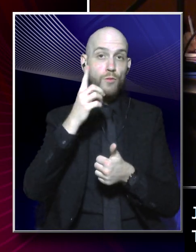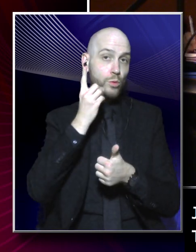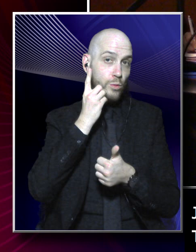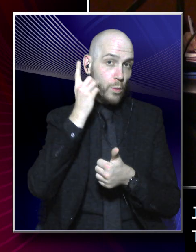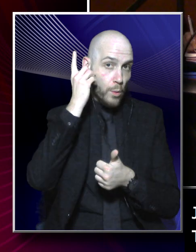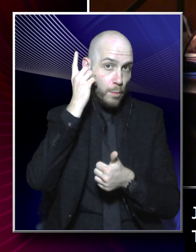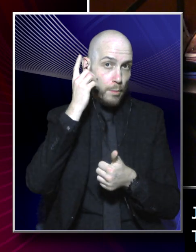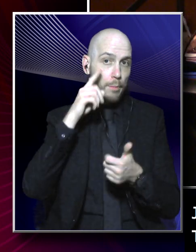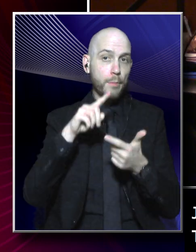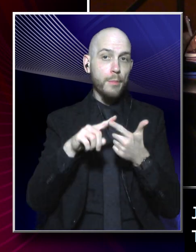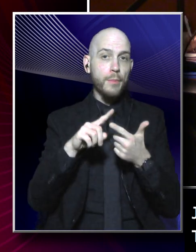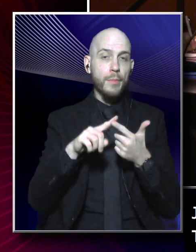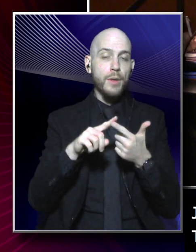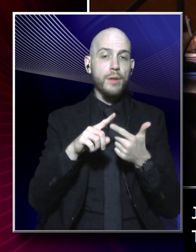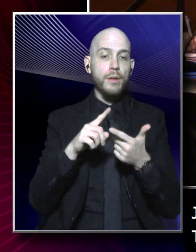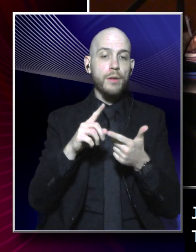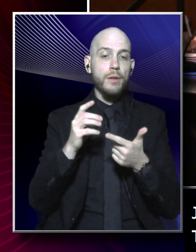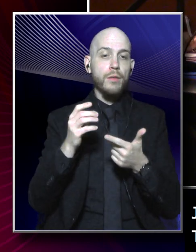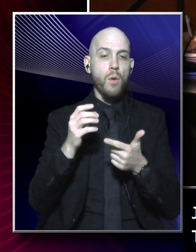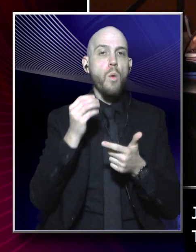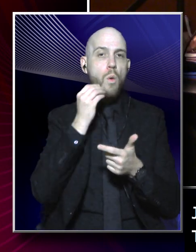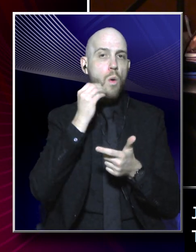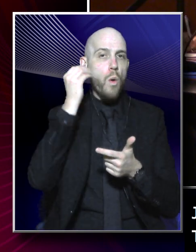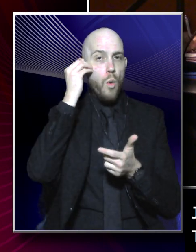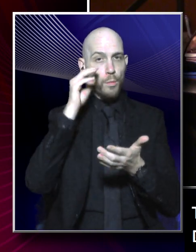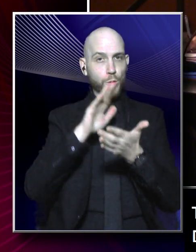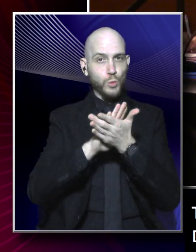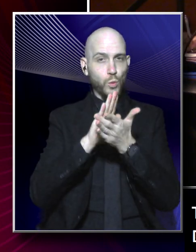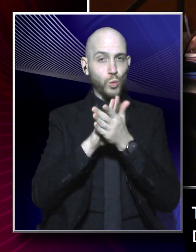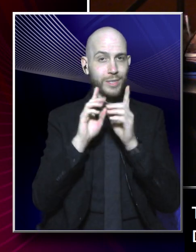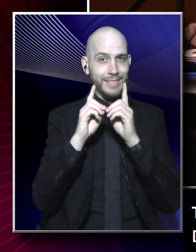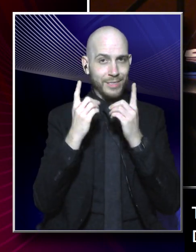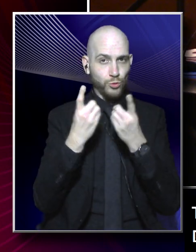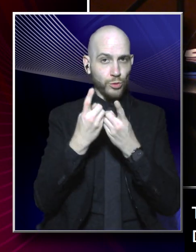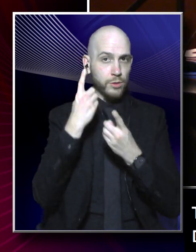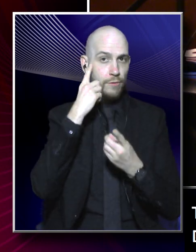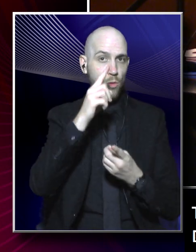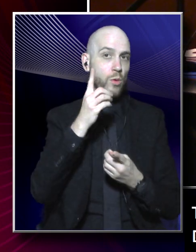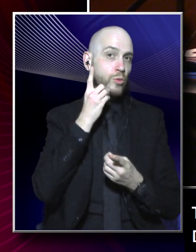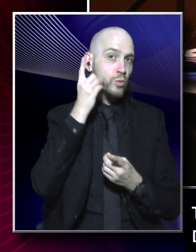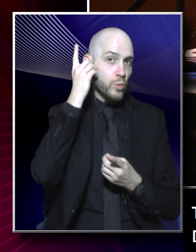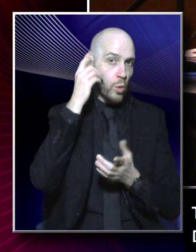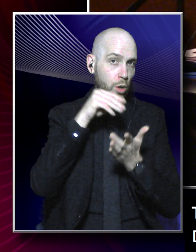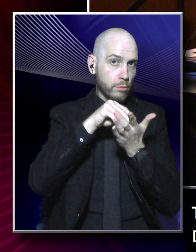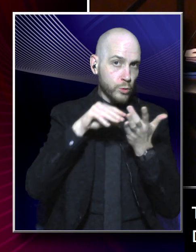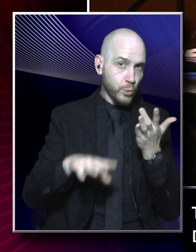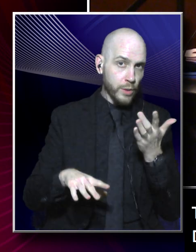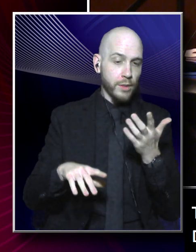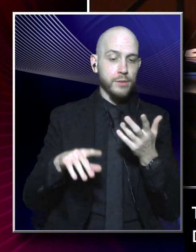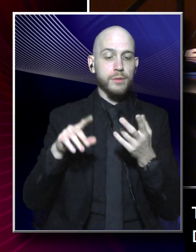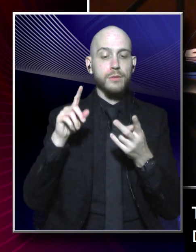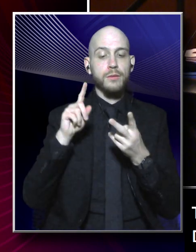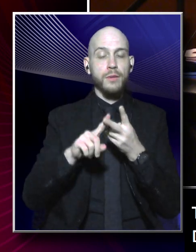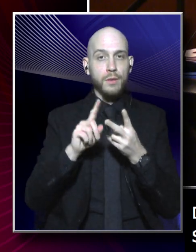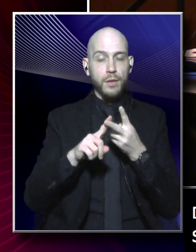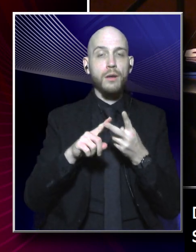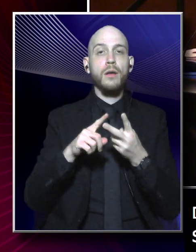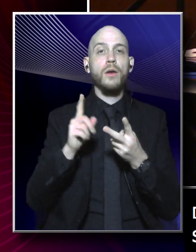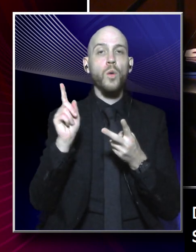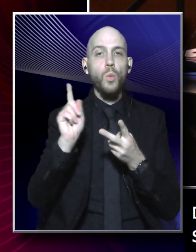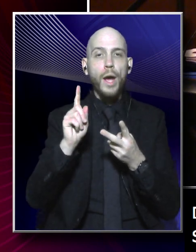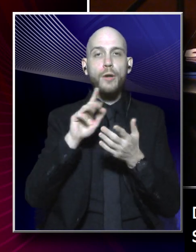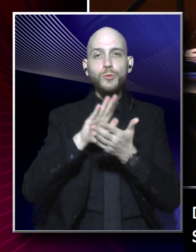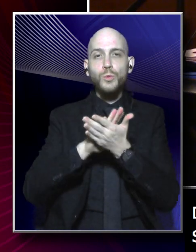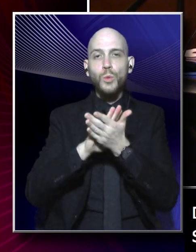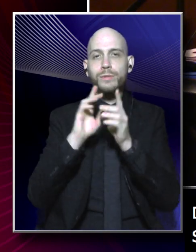home districts of dorm students, the home districts of day students on the Tucson campus,